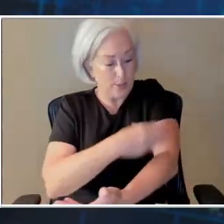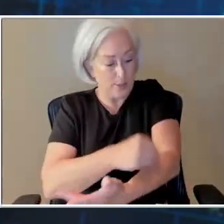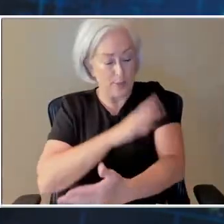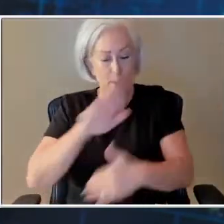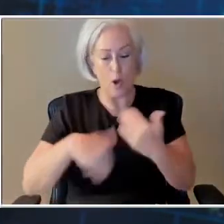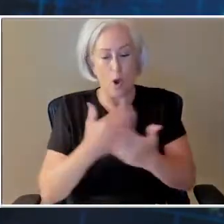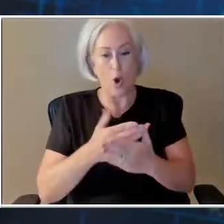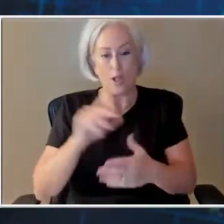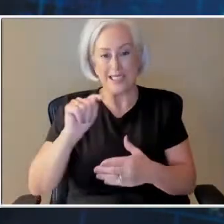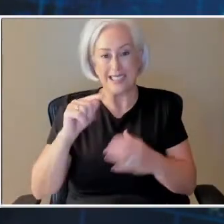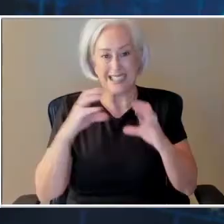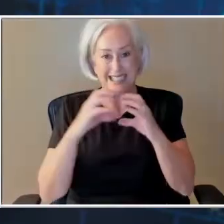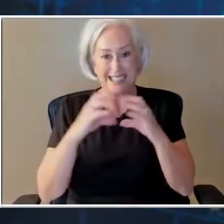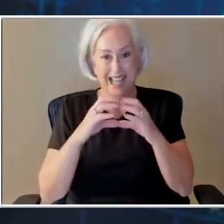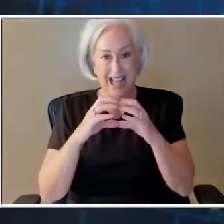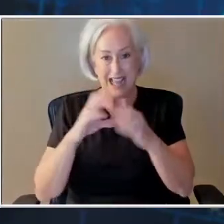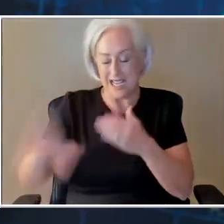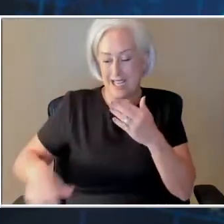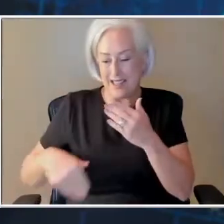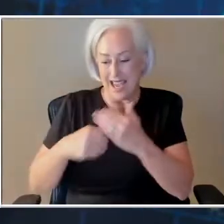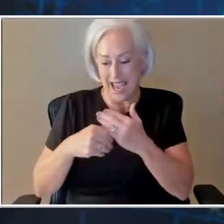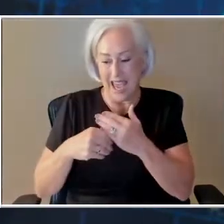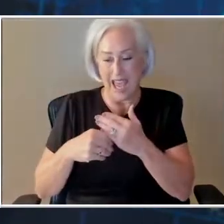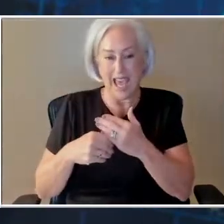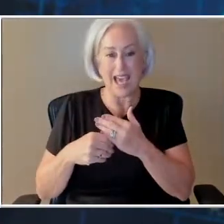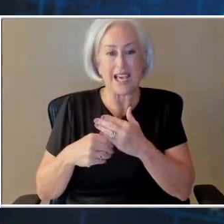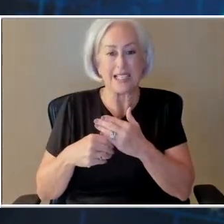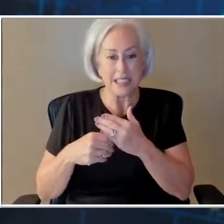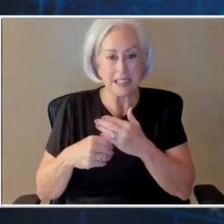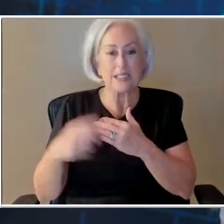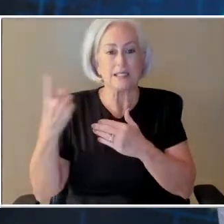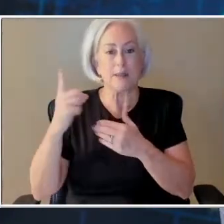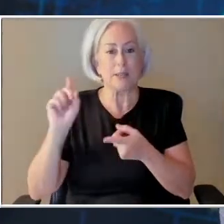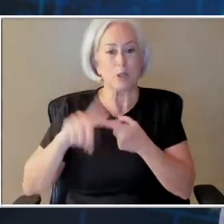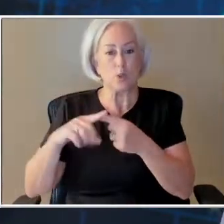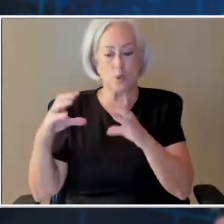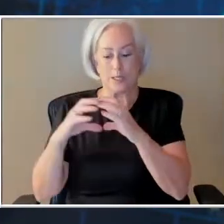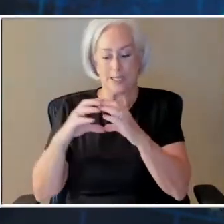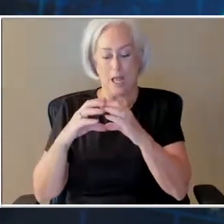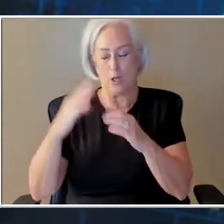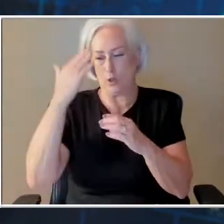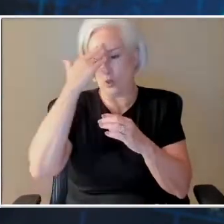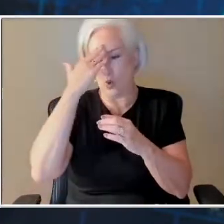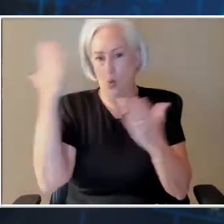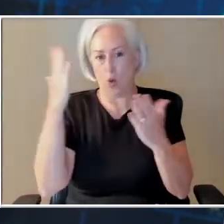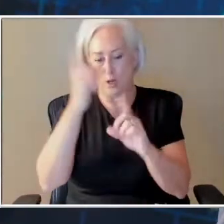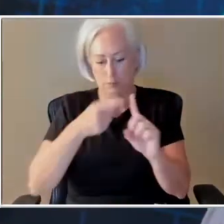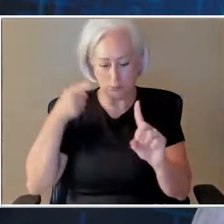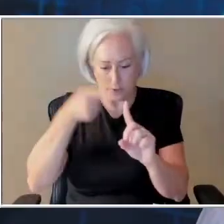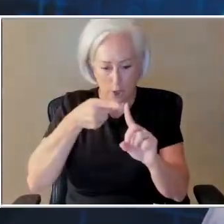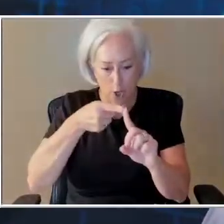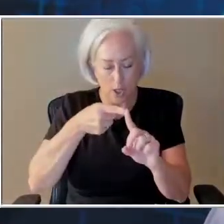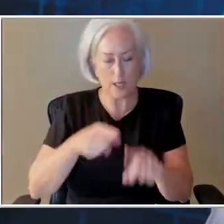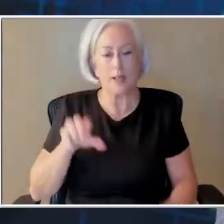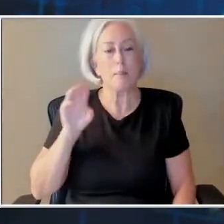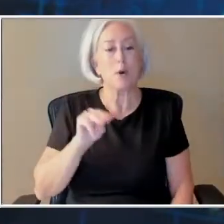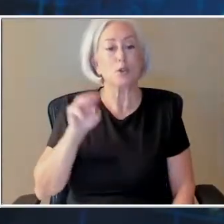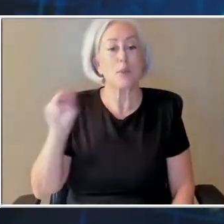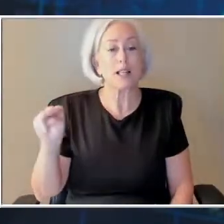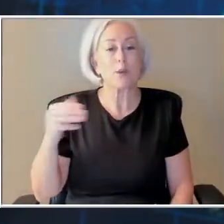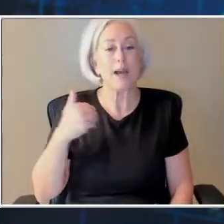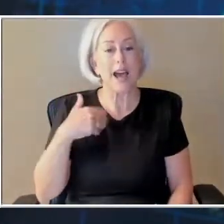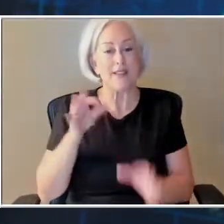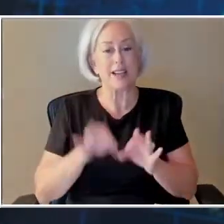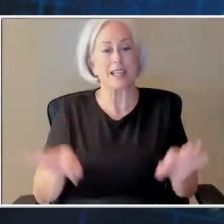a GPS, I call it a laser tag, like, you know, they know exactly what they want to target. For example, in myeloma, we have a very, very important